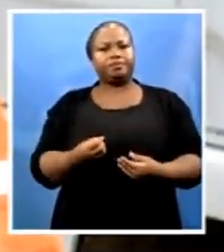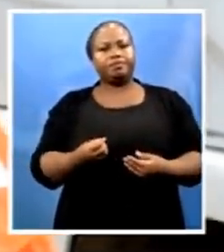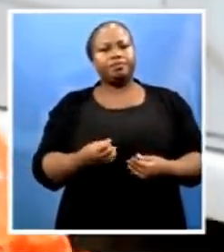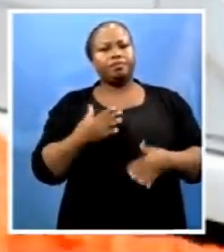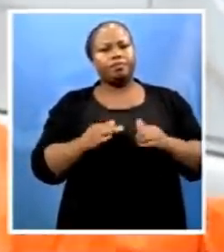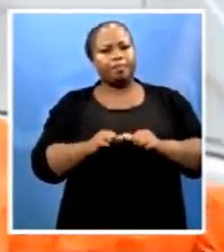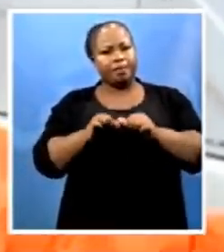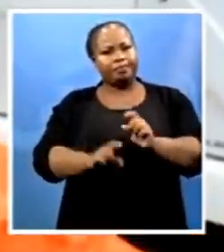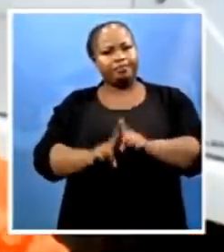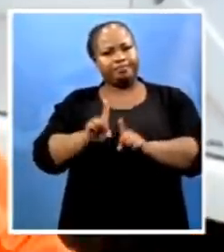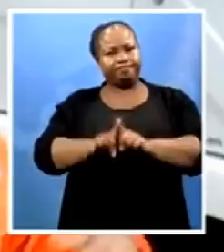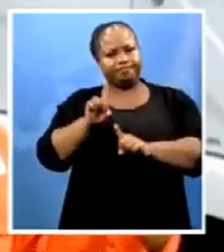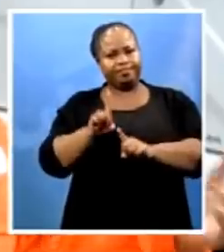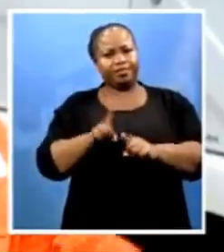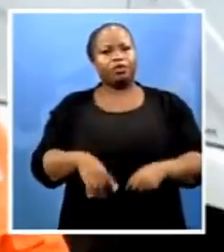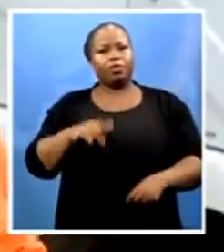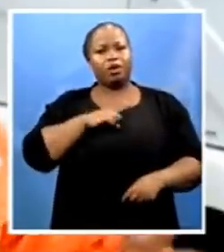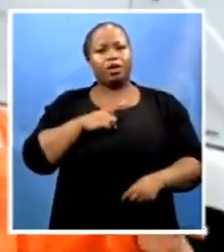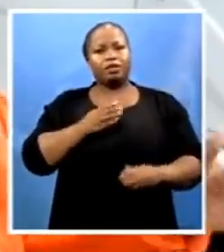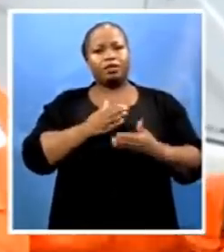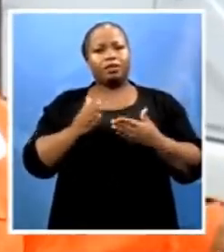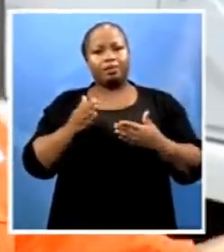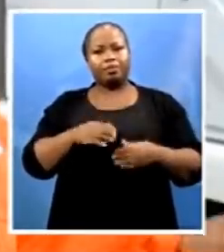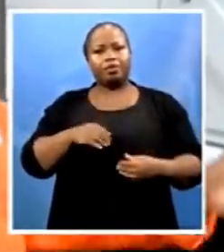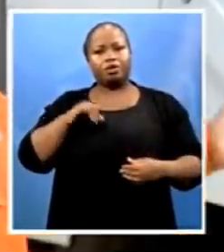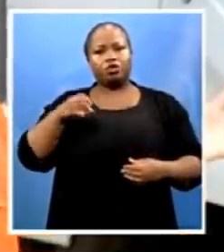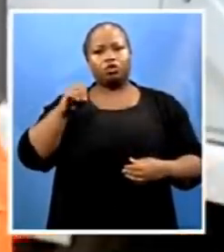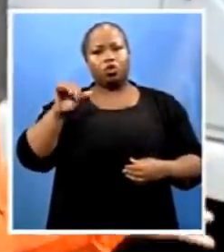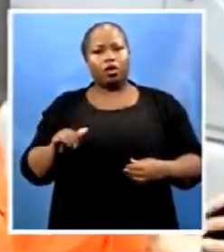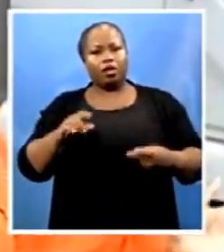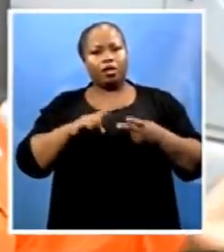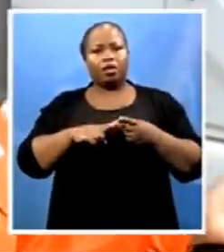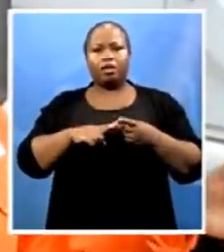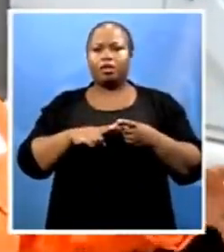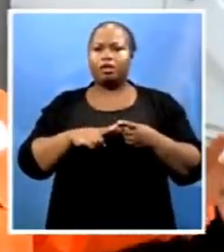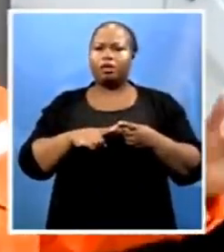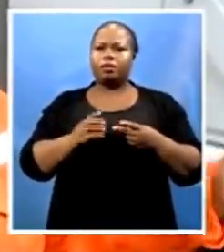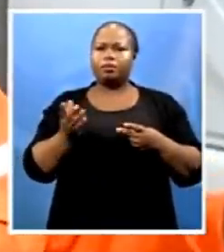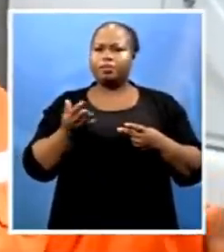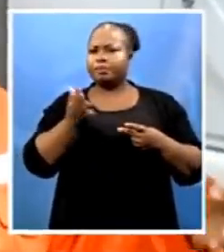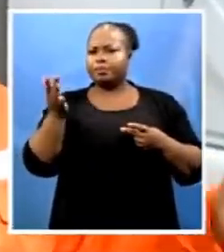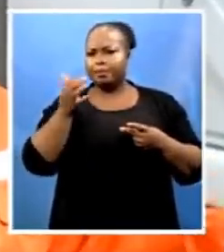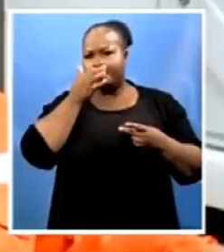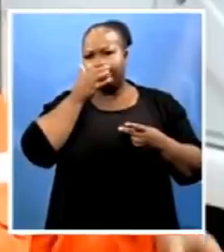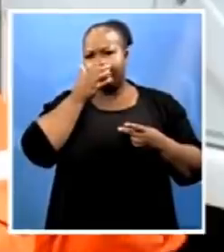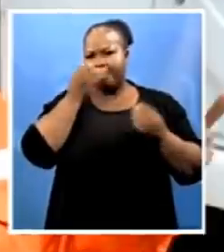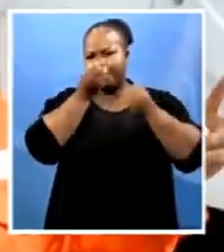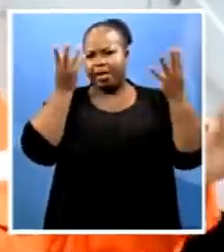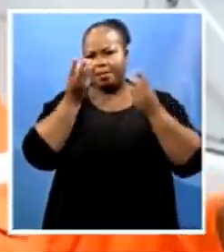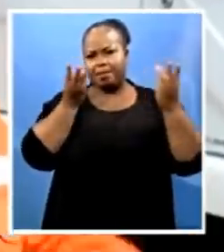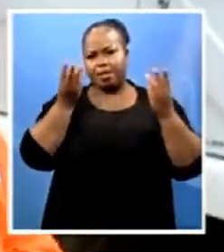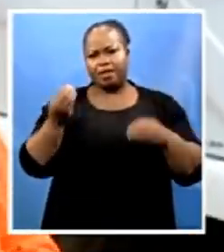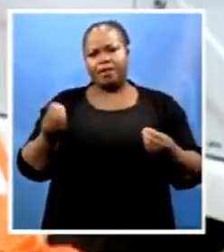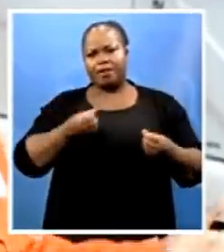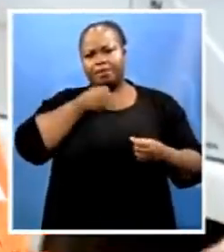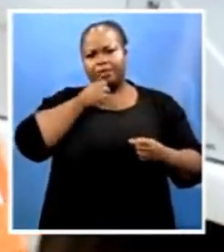artists. We have about Joy Mbewana, about the rest of the artists. I've seen Mlondi.